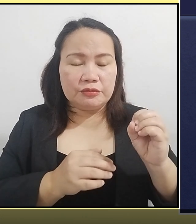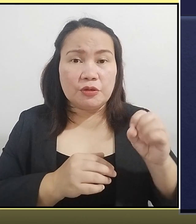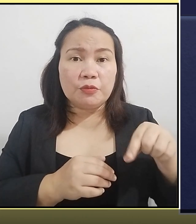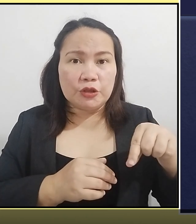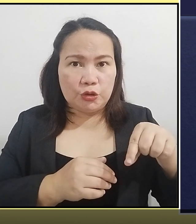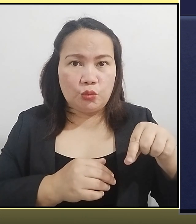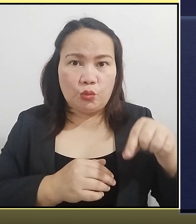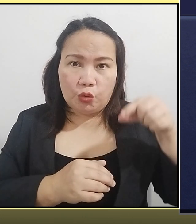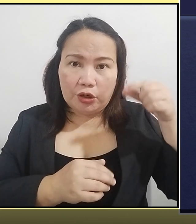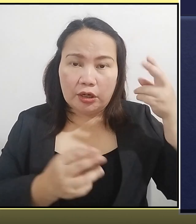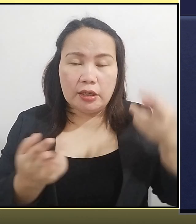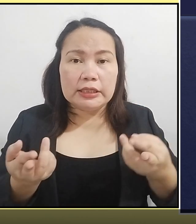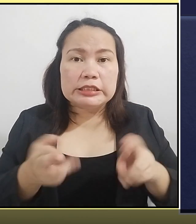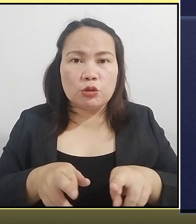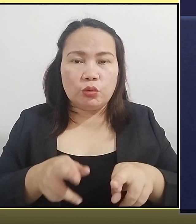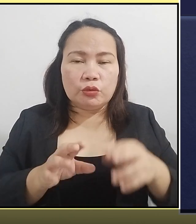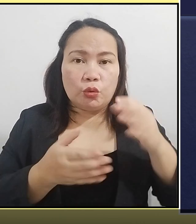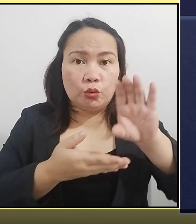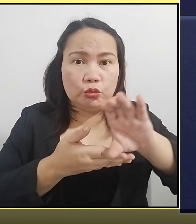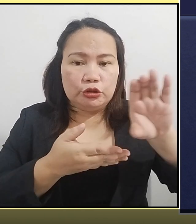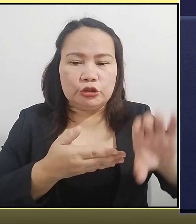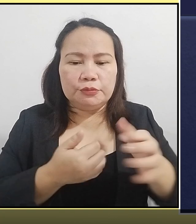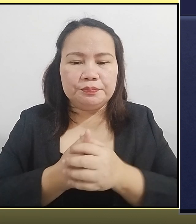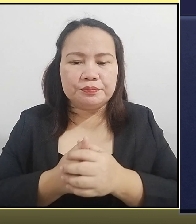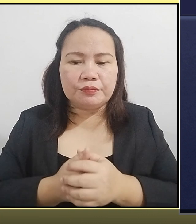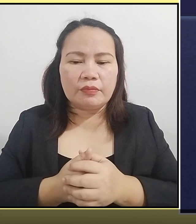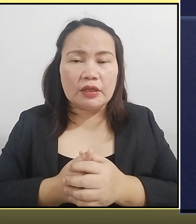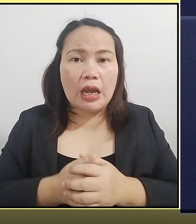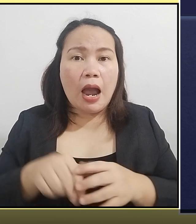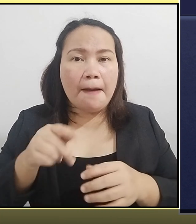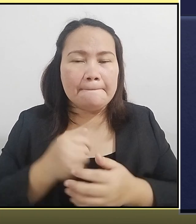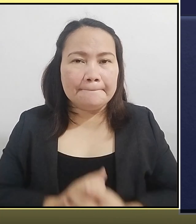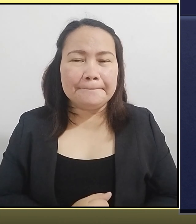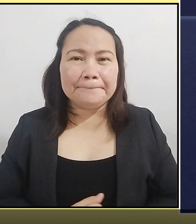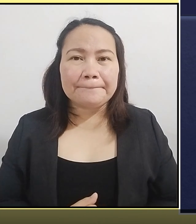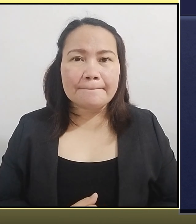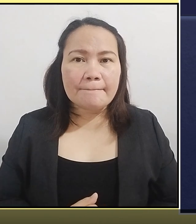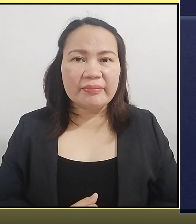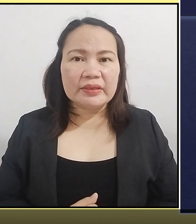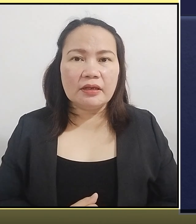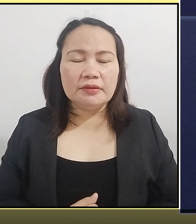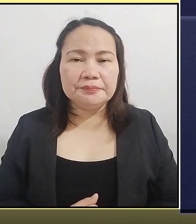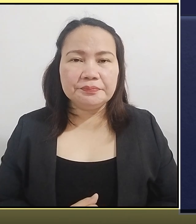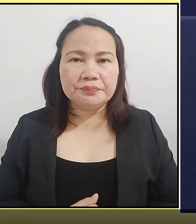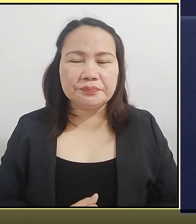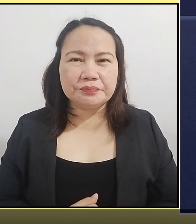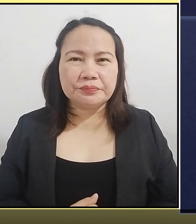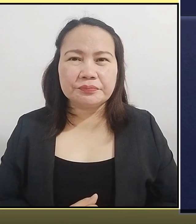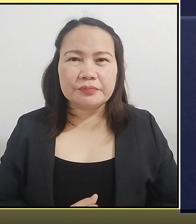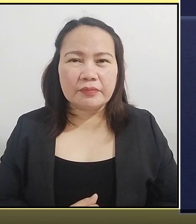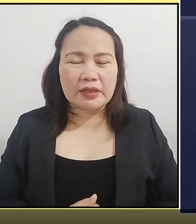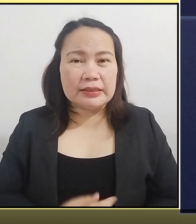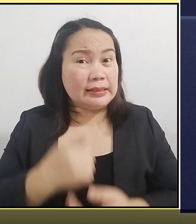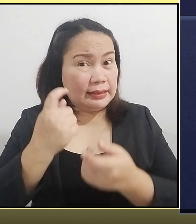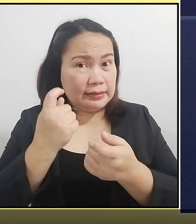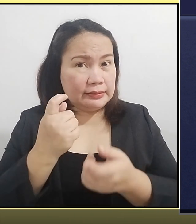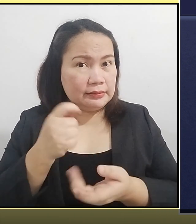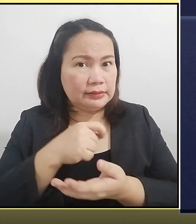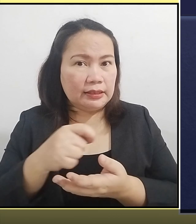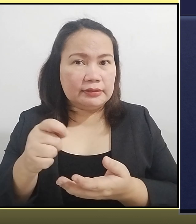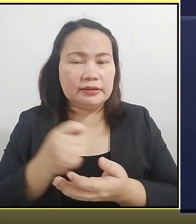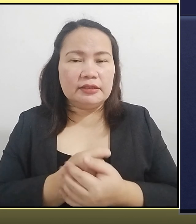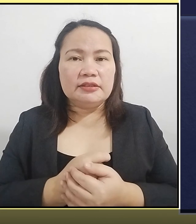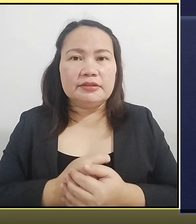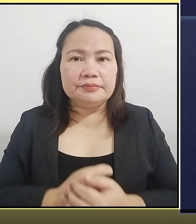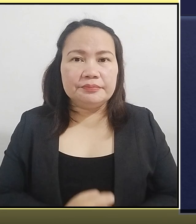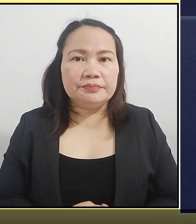Ito ang result. Okay? So, P, Q. Okay, so, therefore, write natin